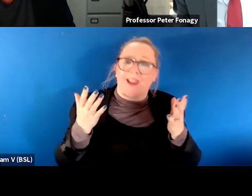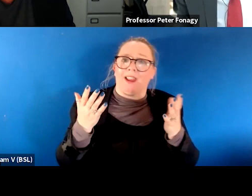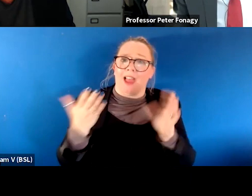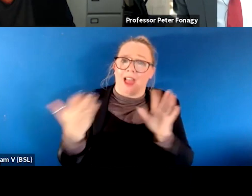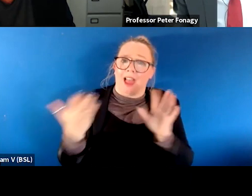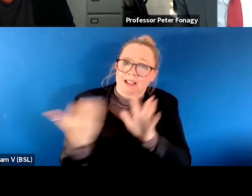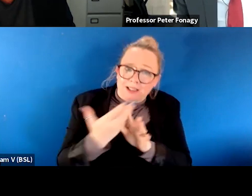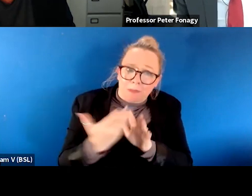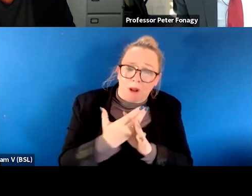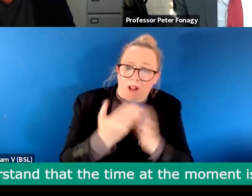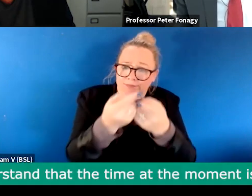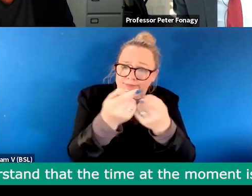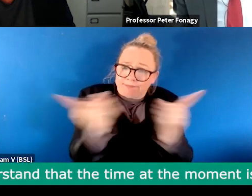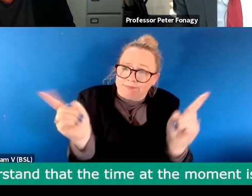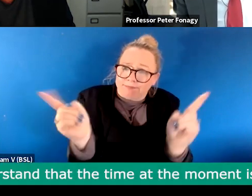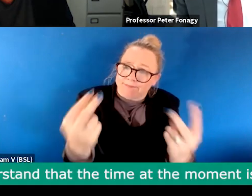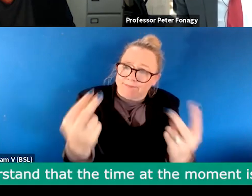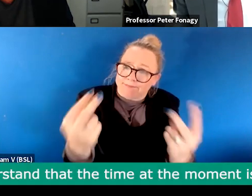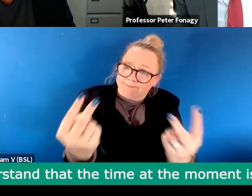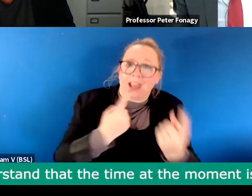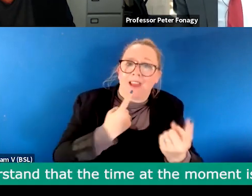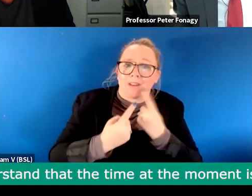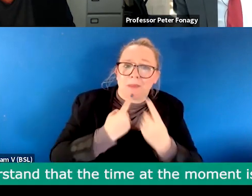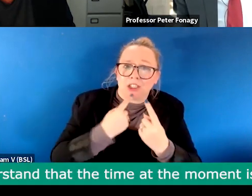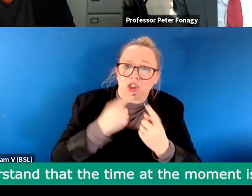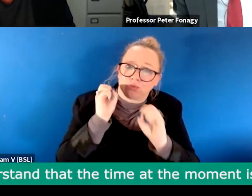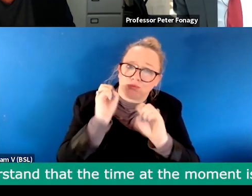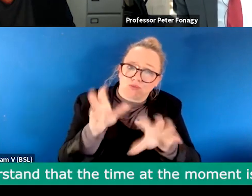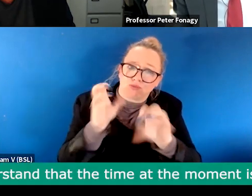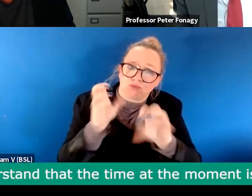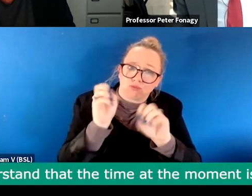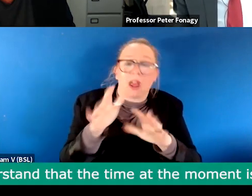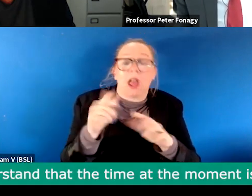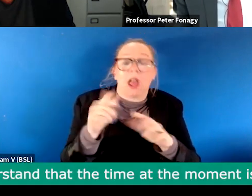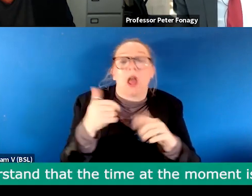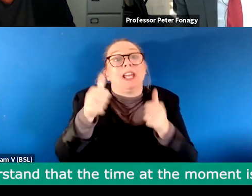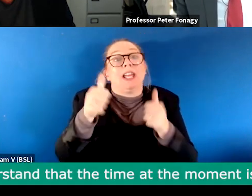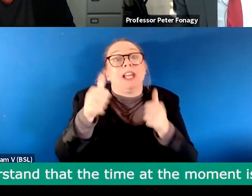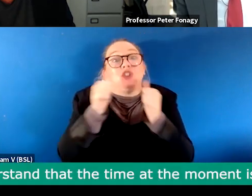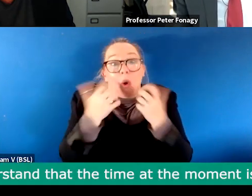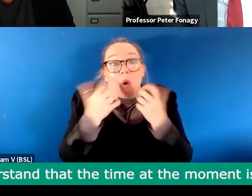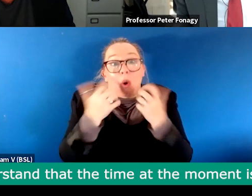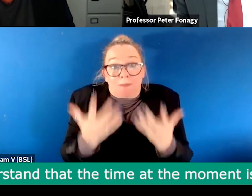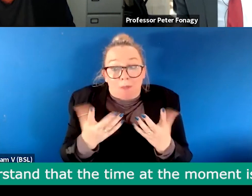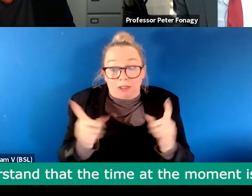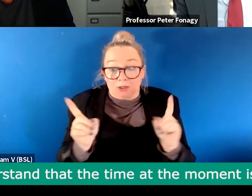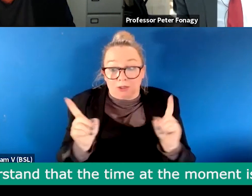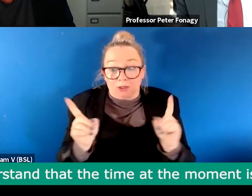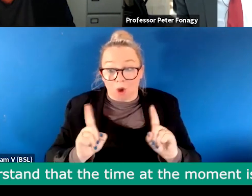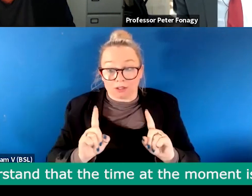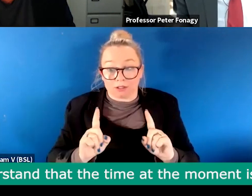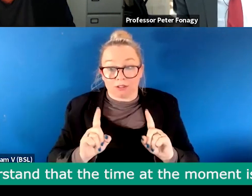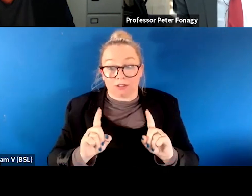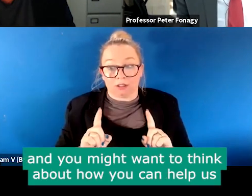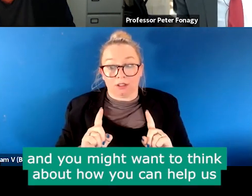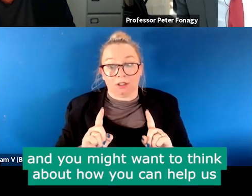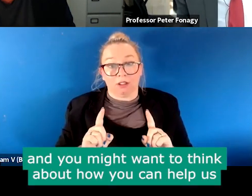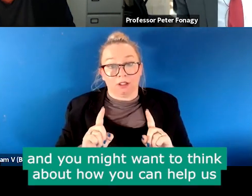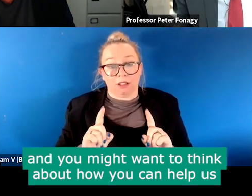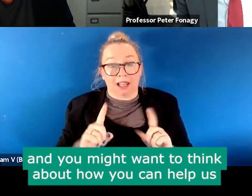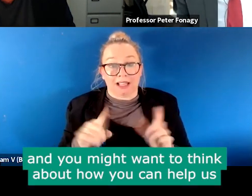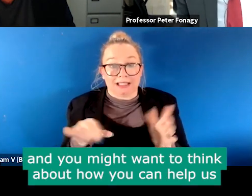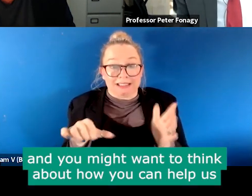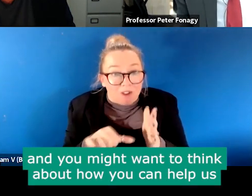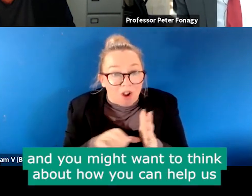people. We understand that the time at the moment is difficult, and